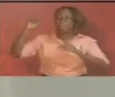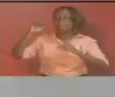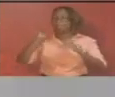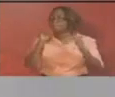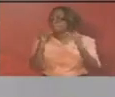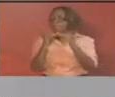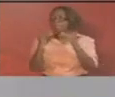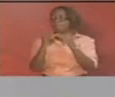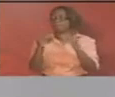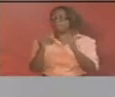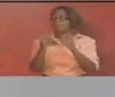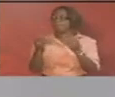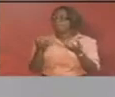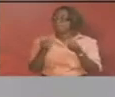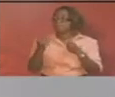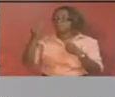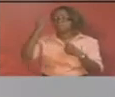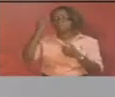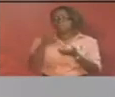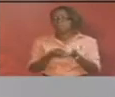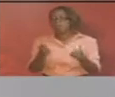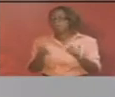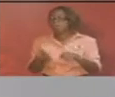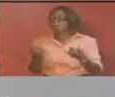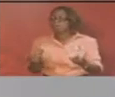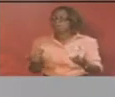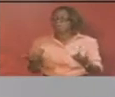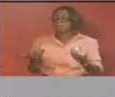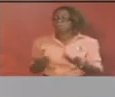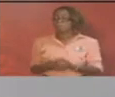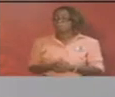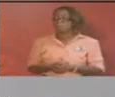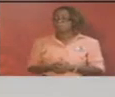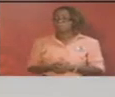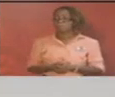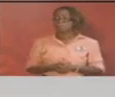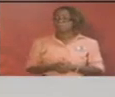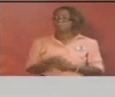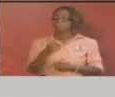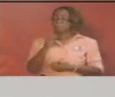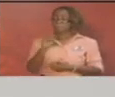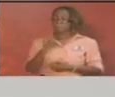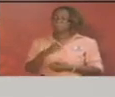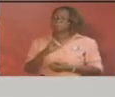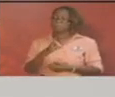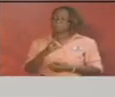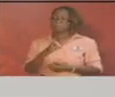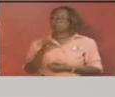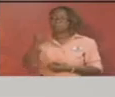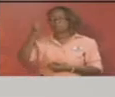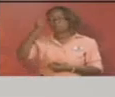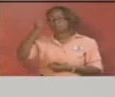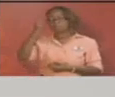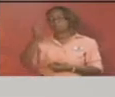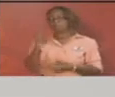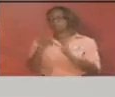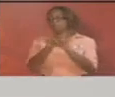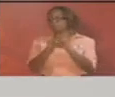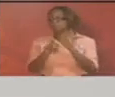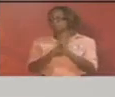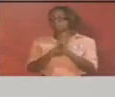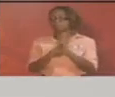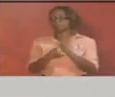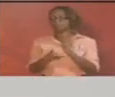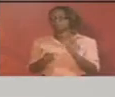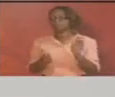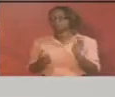Yeah, so I think that matter is really is a legal matter in the sense that people have restaurants and bars license, and some